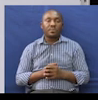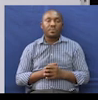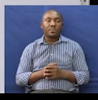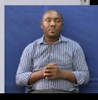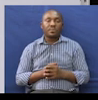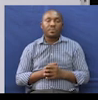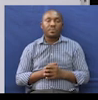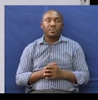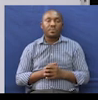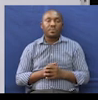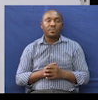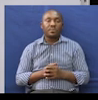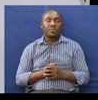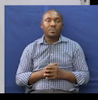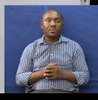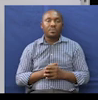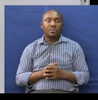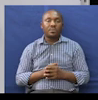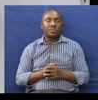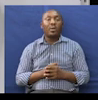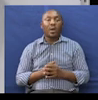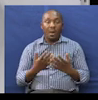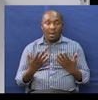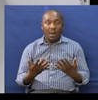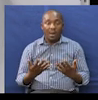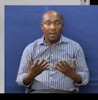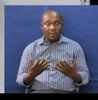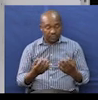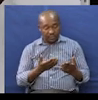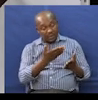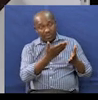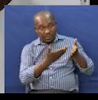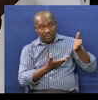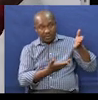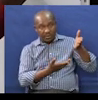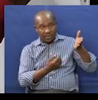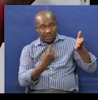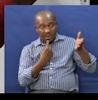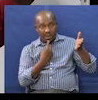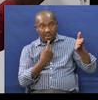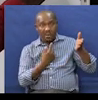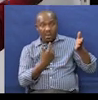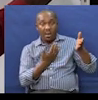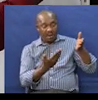In pre-colonial Africa. And these were the following. The